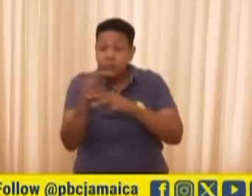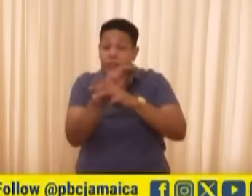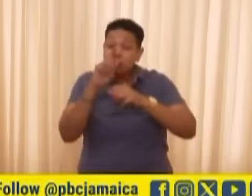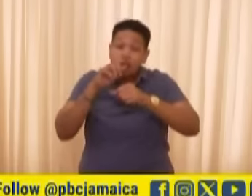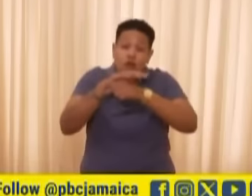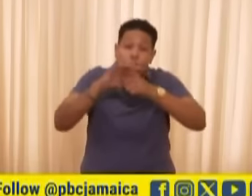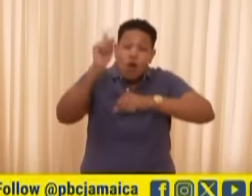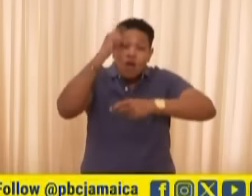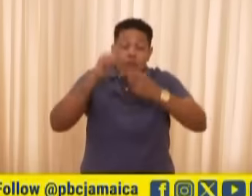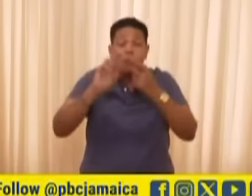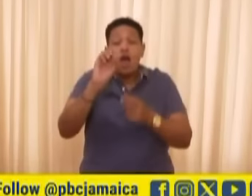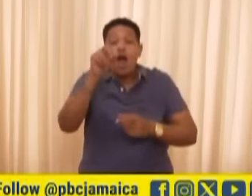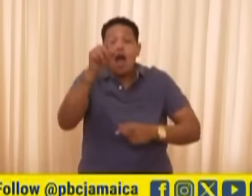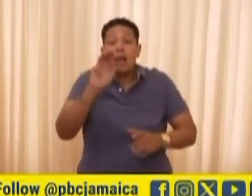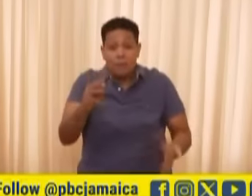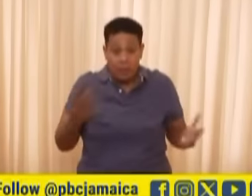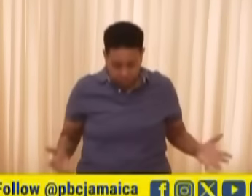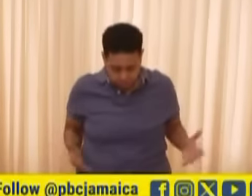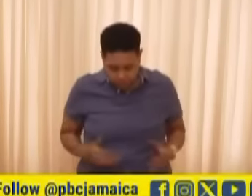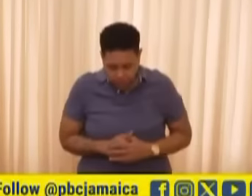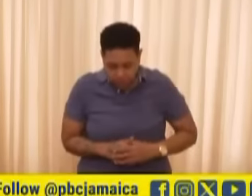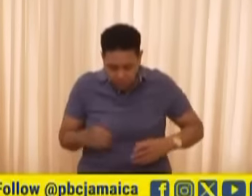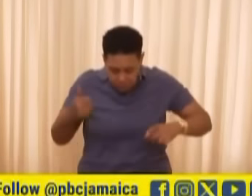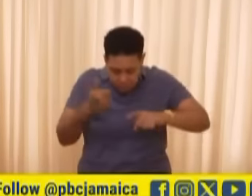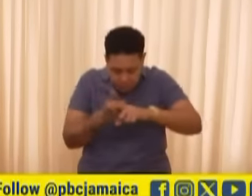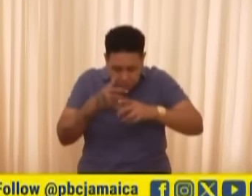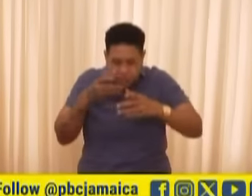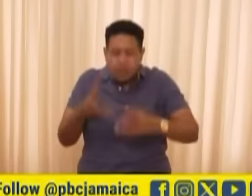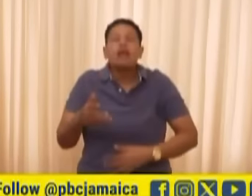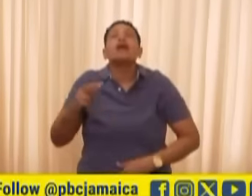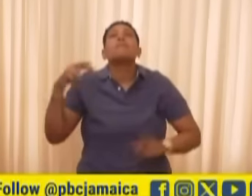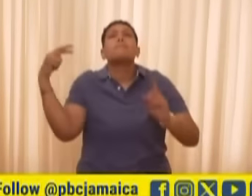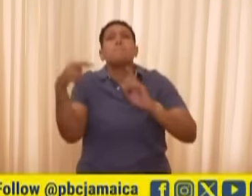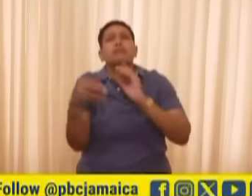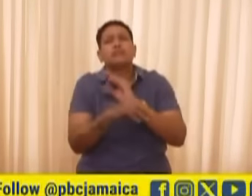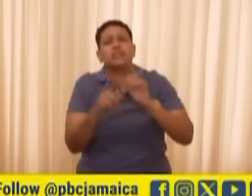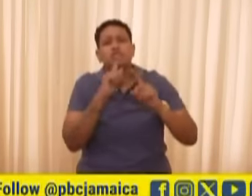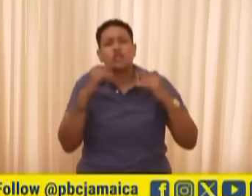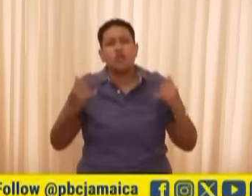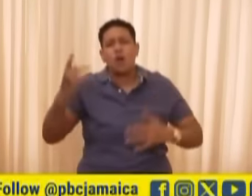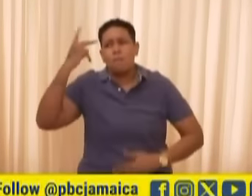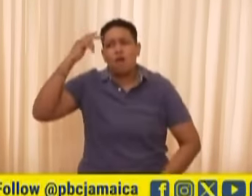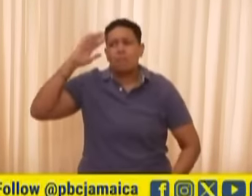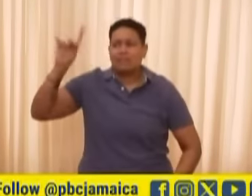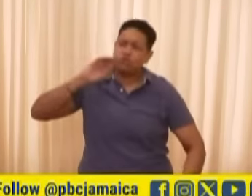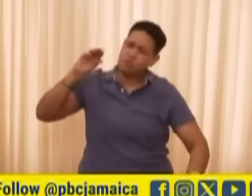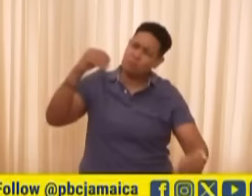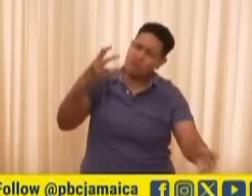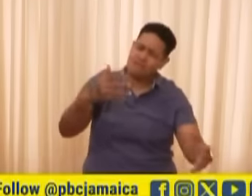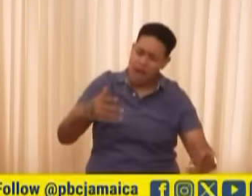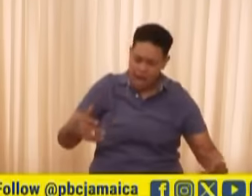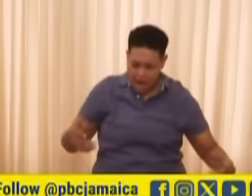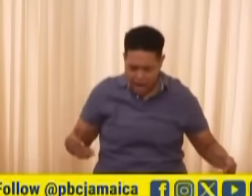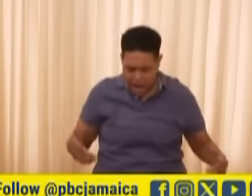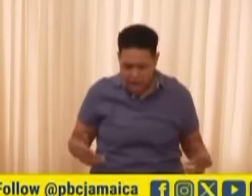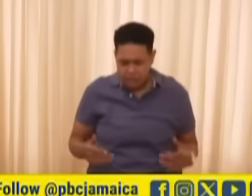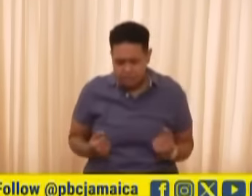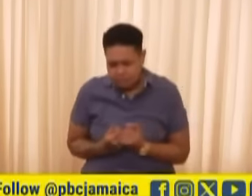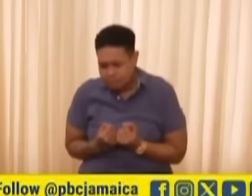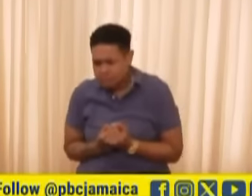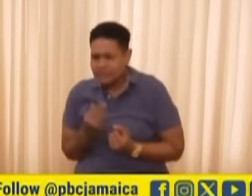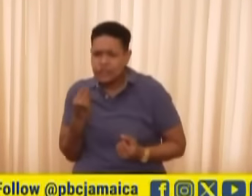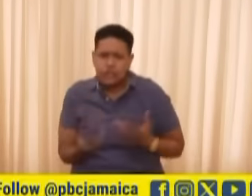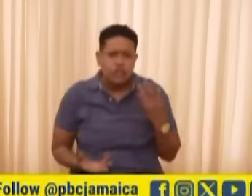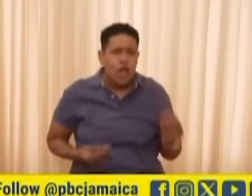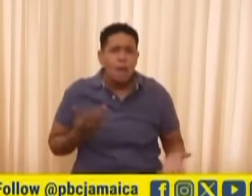Local Government and ADPEM is in a position, Prime Minister, to provide relief